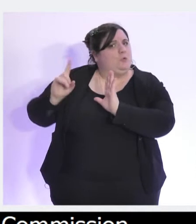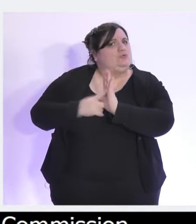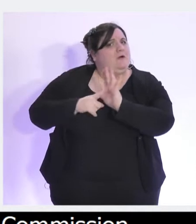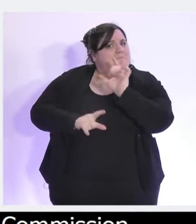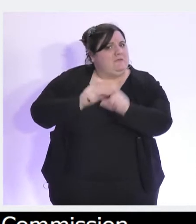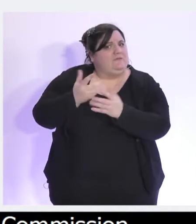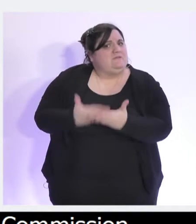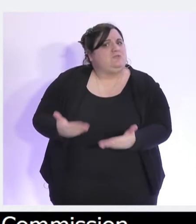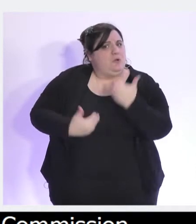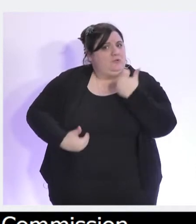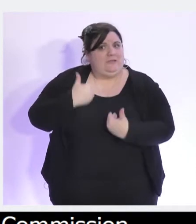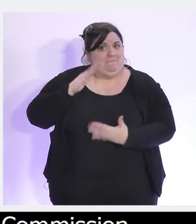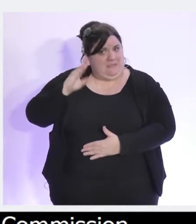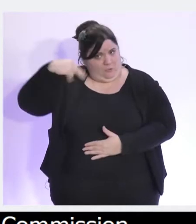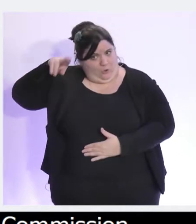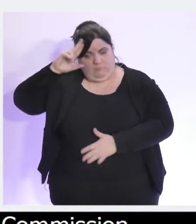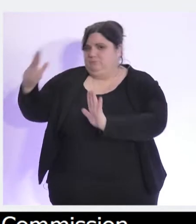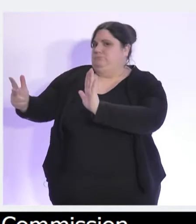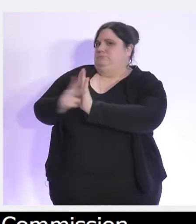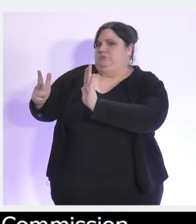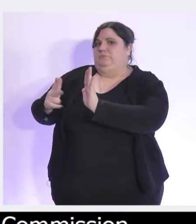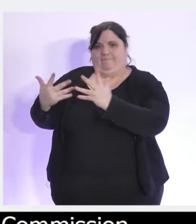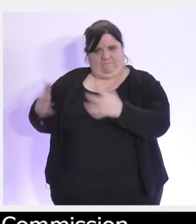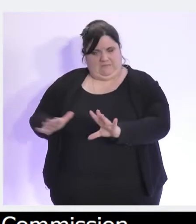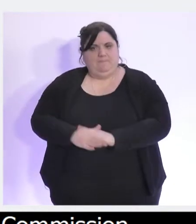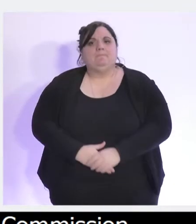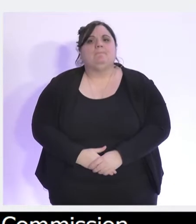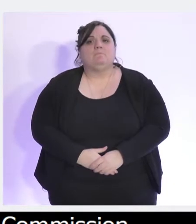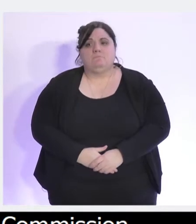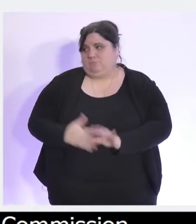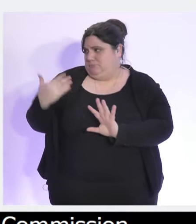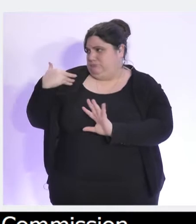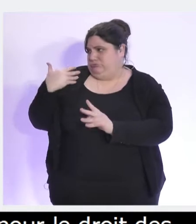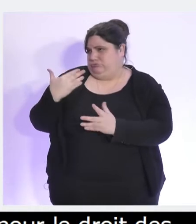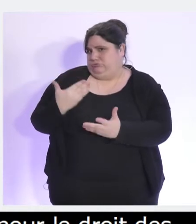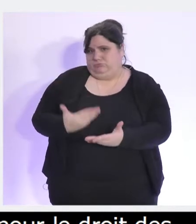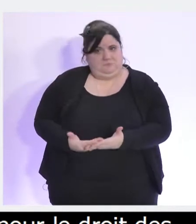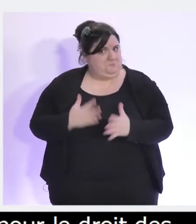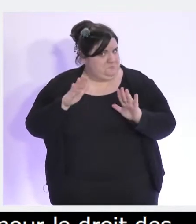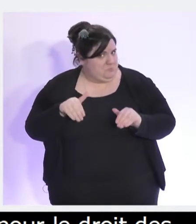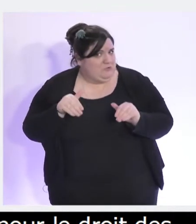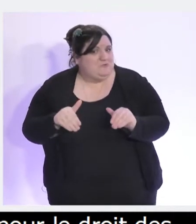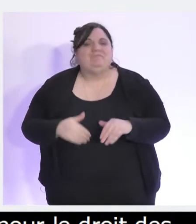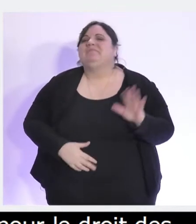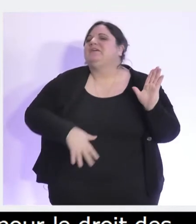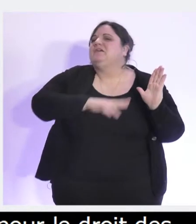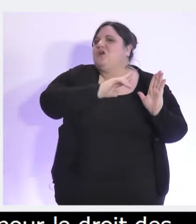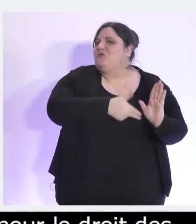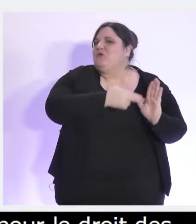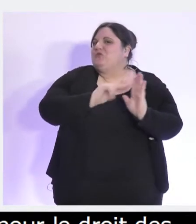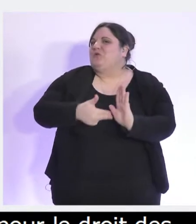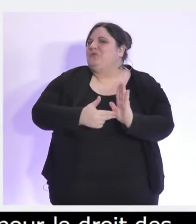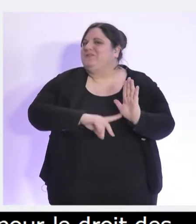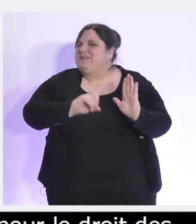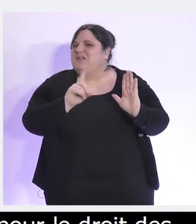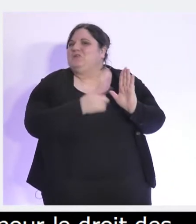disability policy with the UN Convention on the Rights of Persons with Disabilities, to which the EU and all member states are